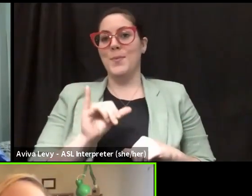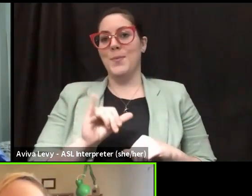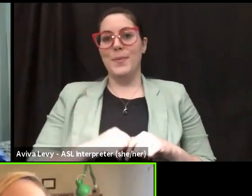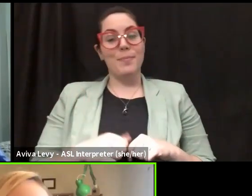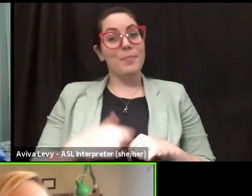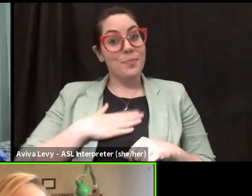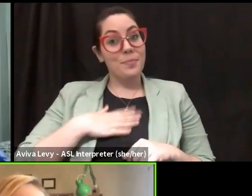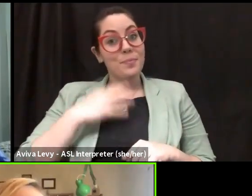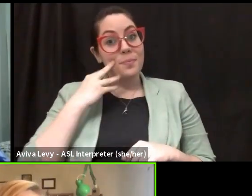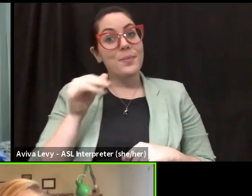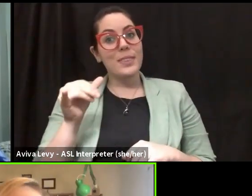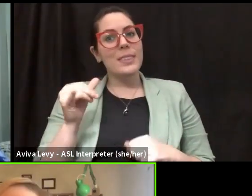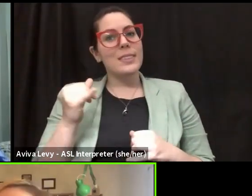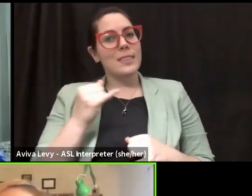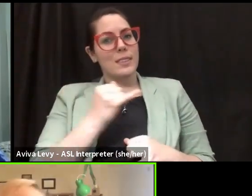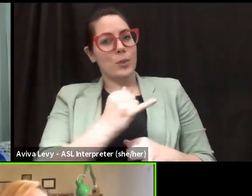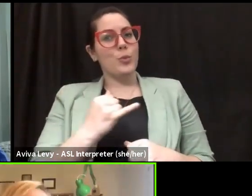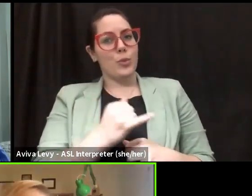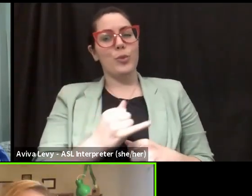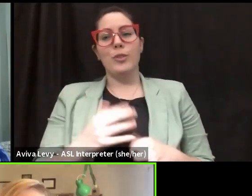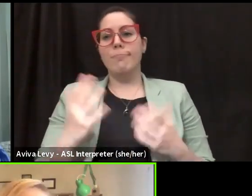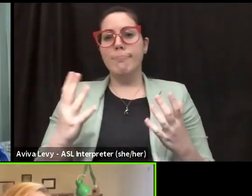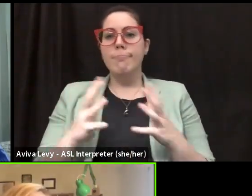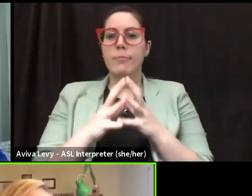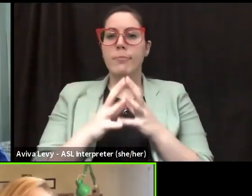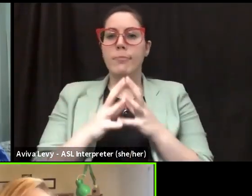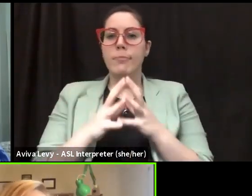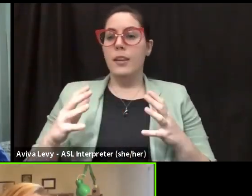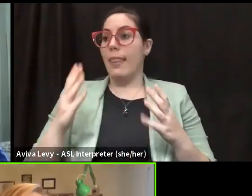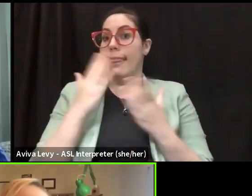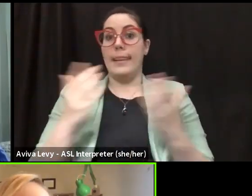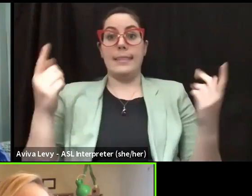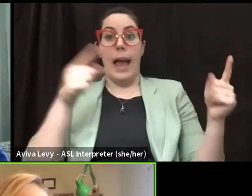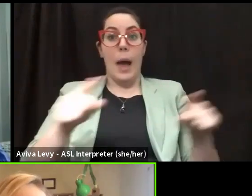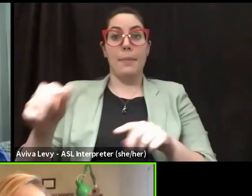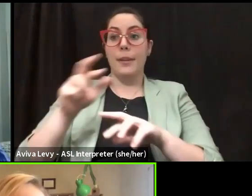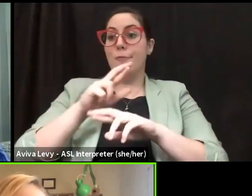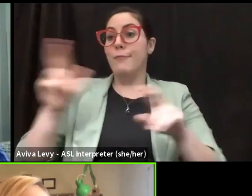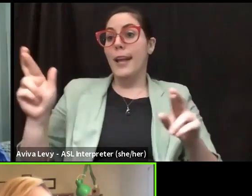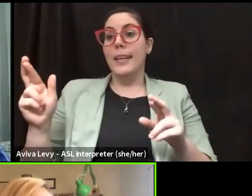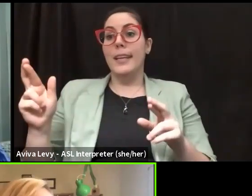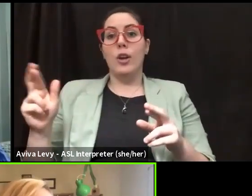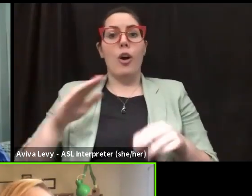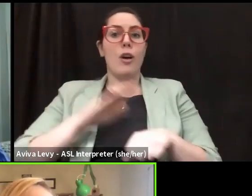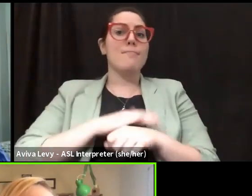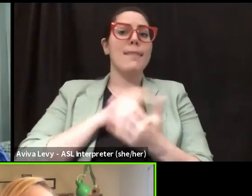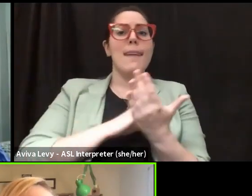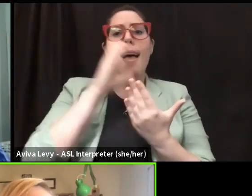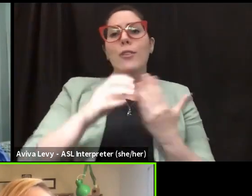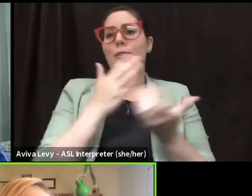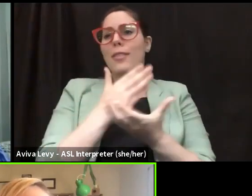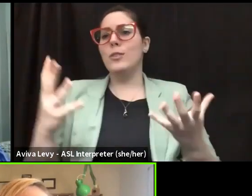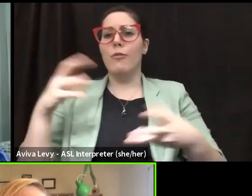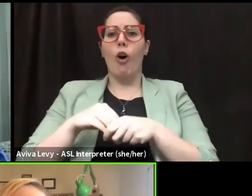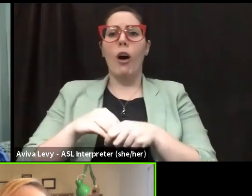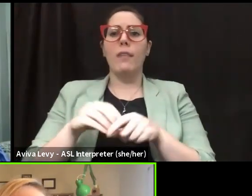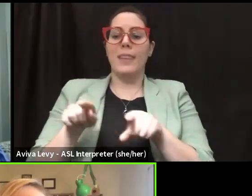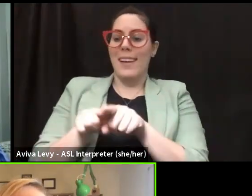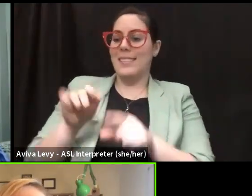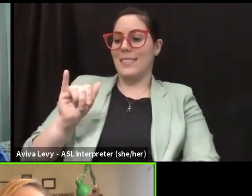I had a similar thing where I had a lot of kind of balls in the air of workshops and shows that I was intimacy directing